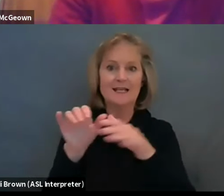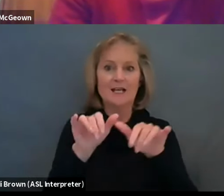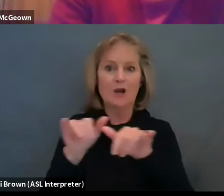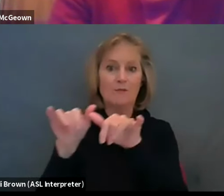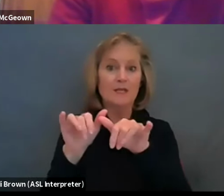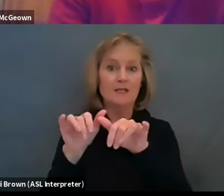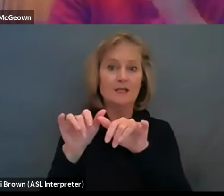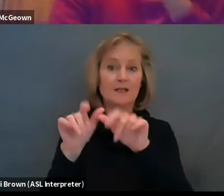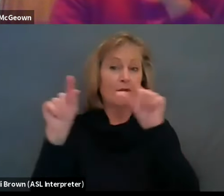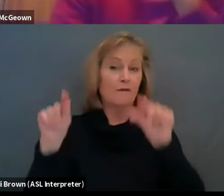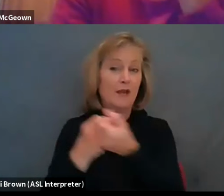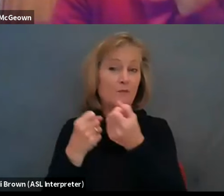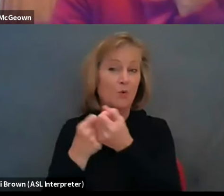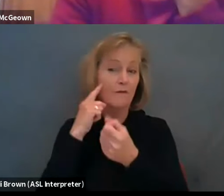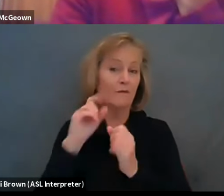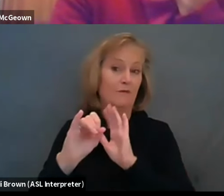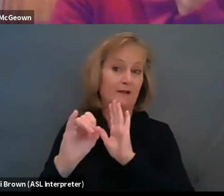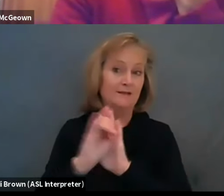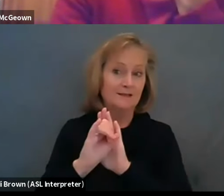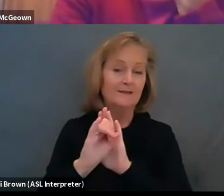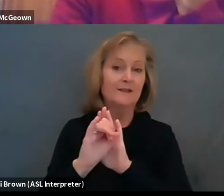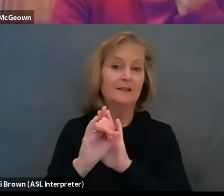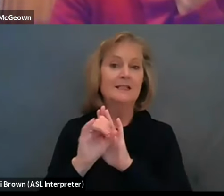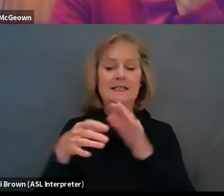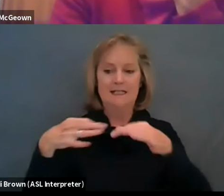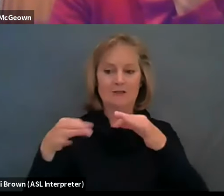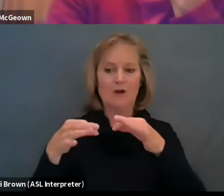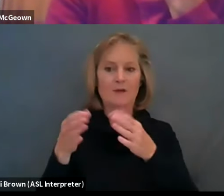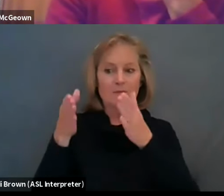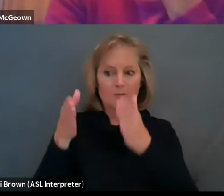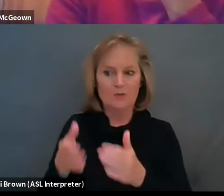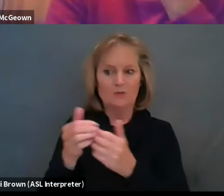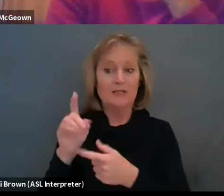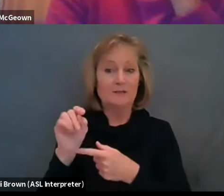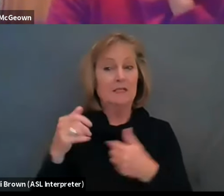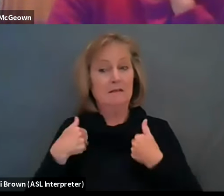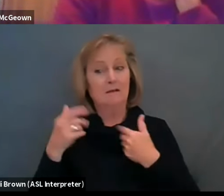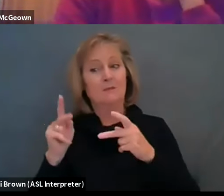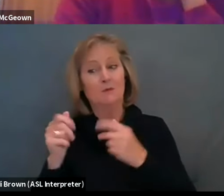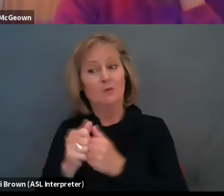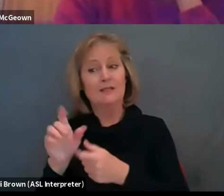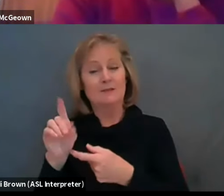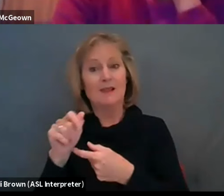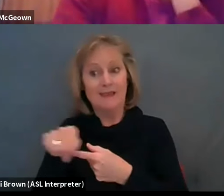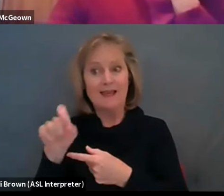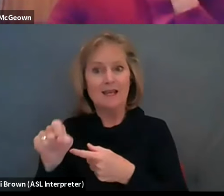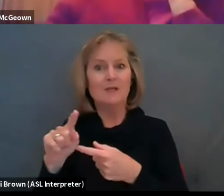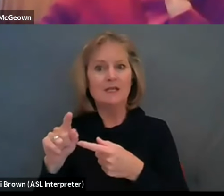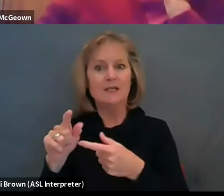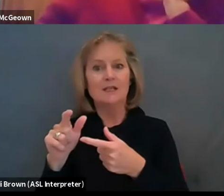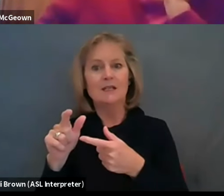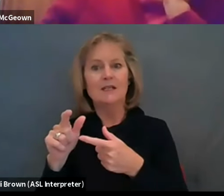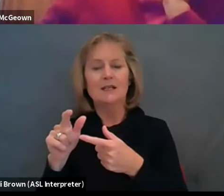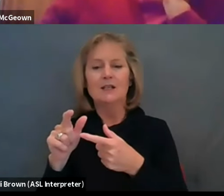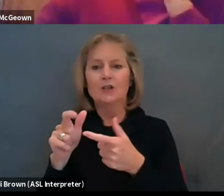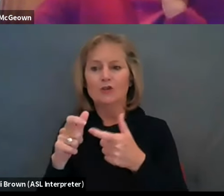framework for identifying and describing persons with disabilities, young people with disabilities, so that they can be greater